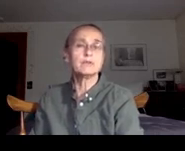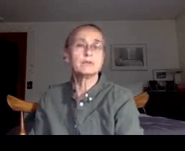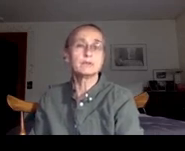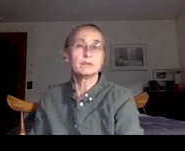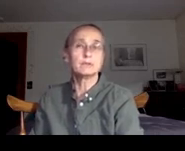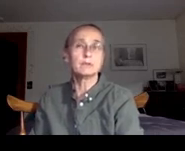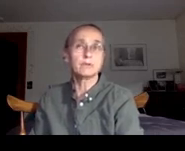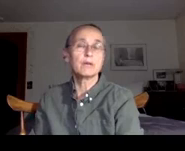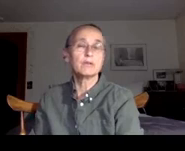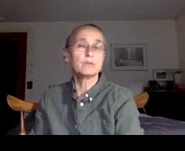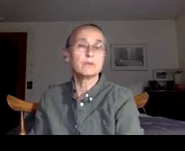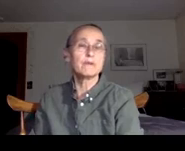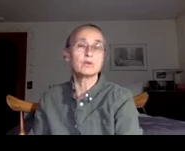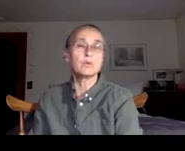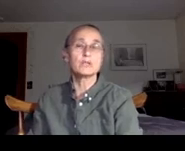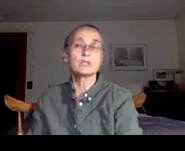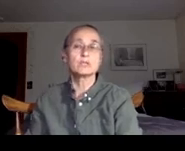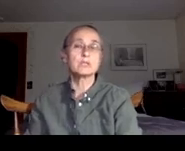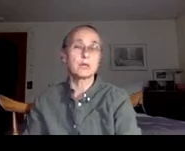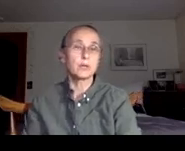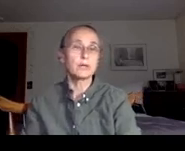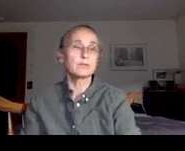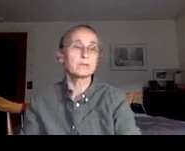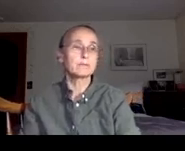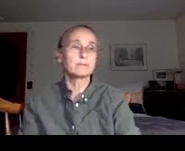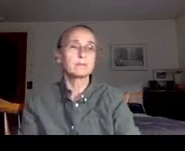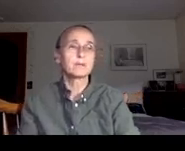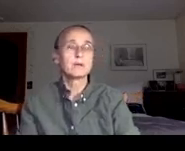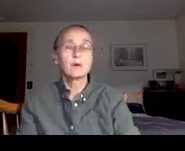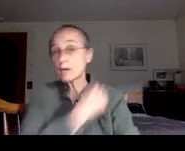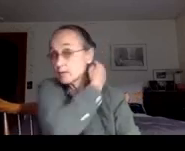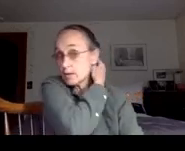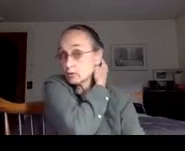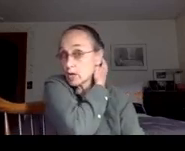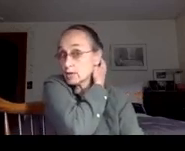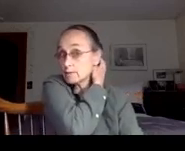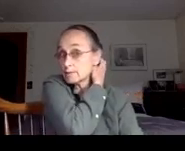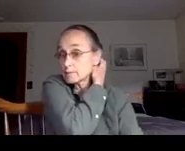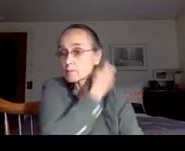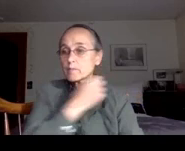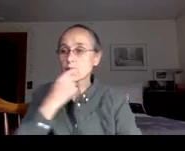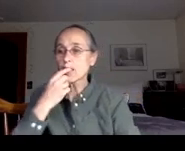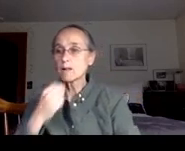for these assessments and evaluations to take place. Okay, next slide.